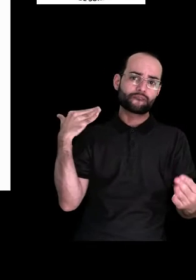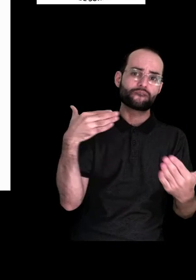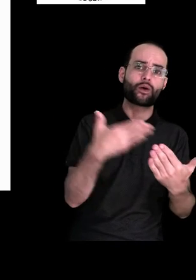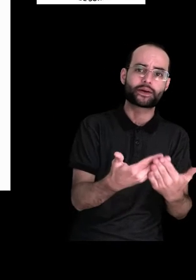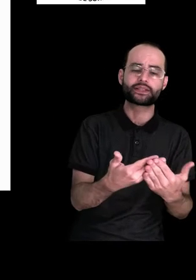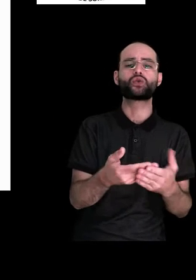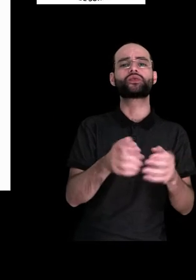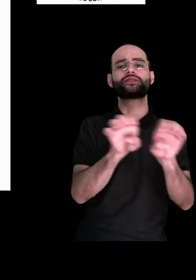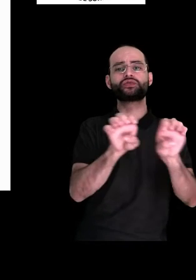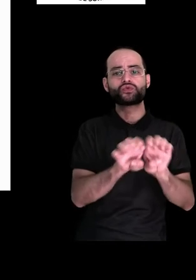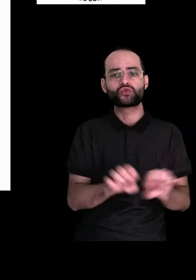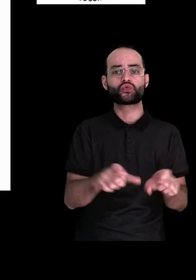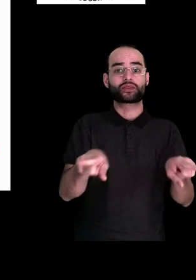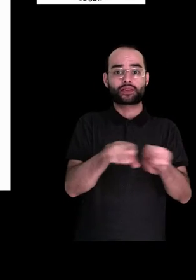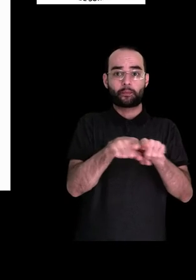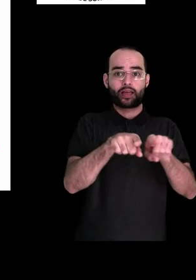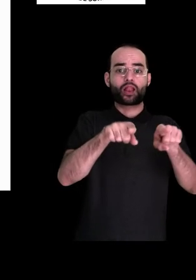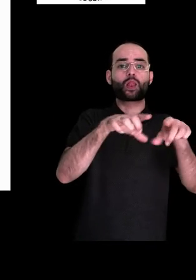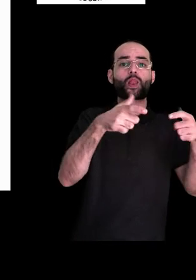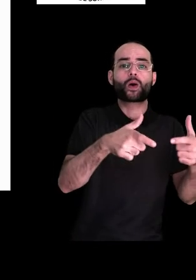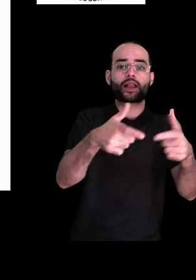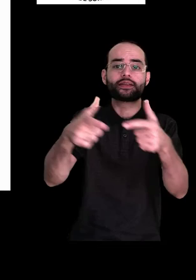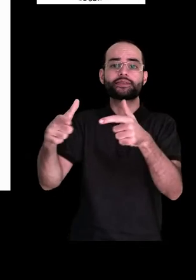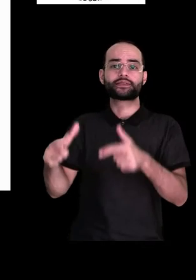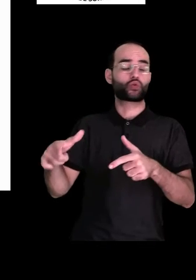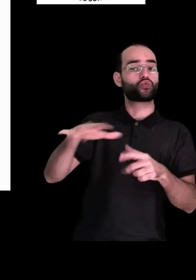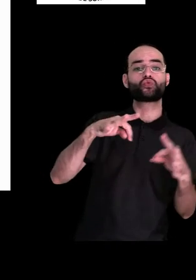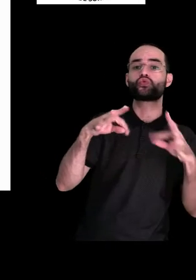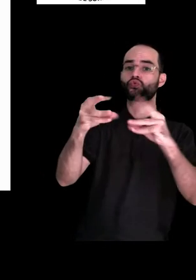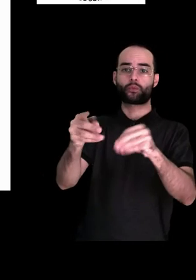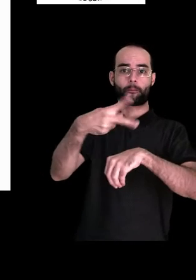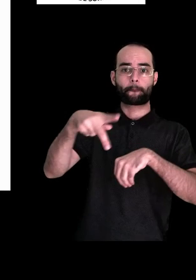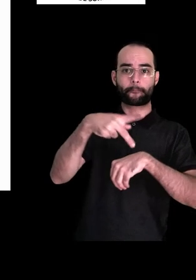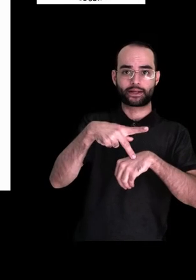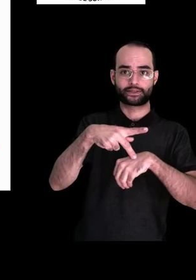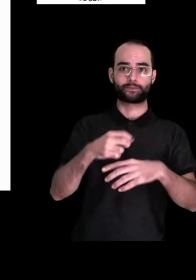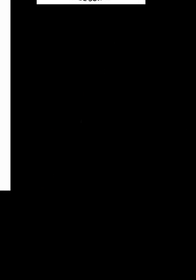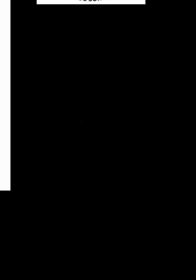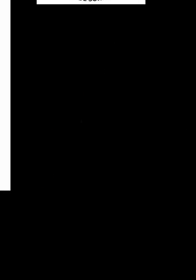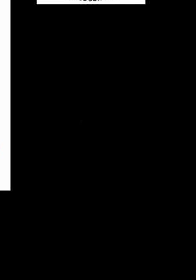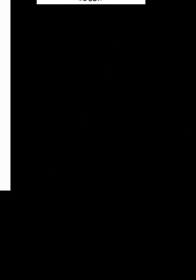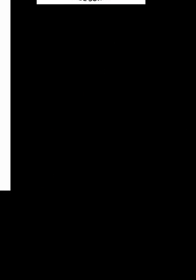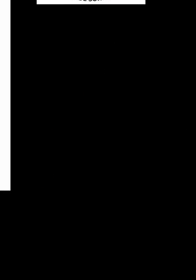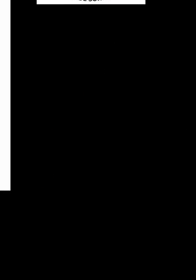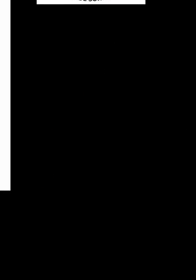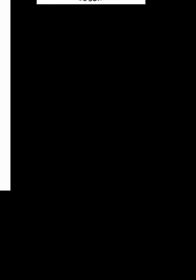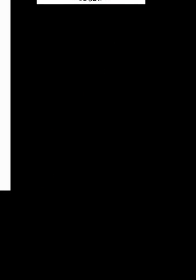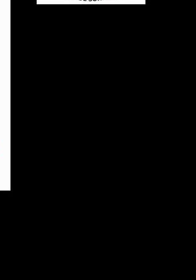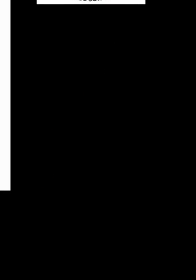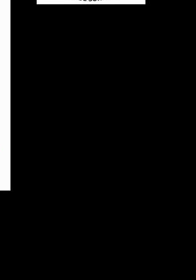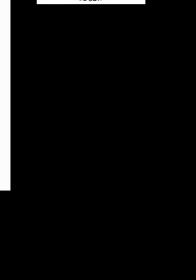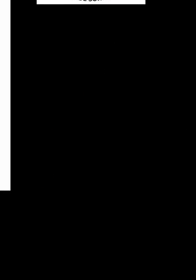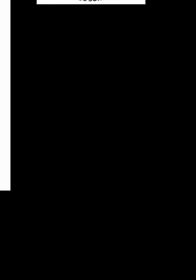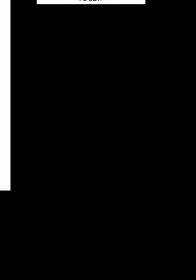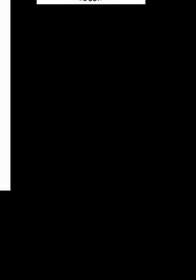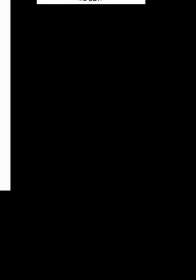the background is a small brick wall and in front, on the left, you can see a hand holding a ladle,